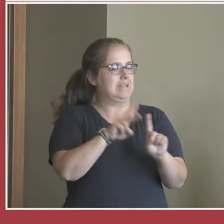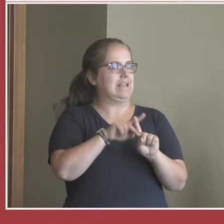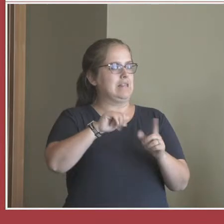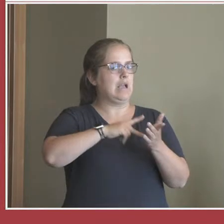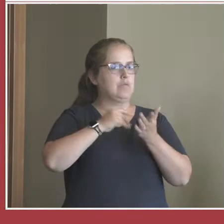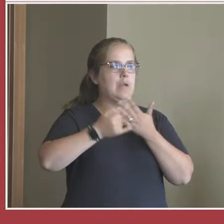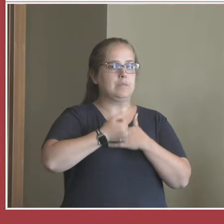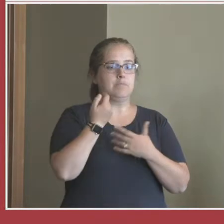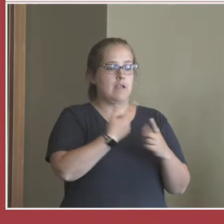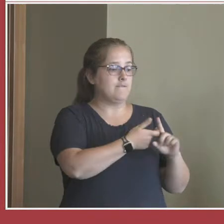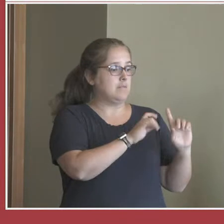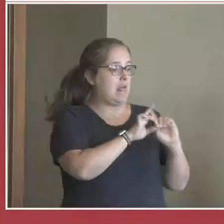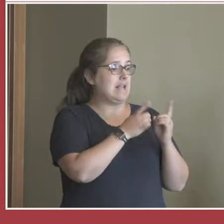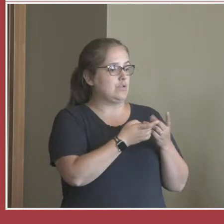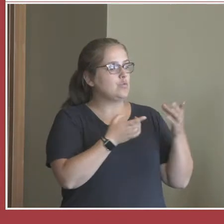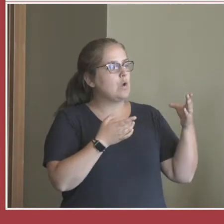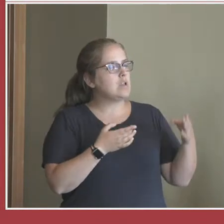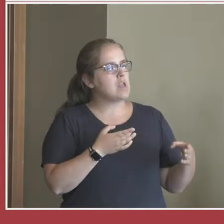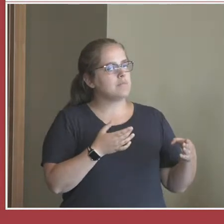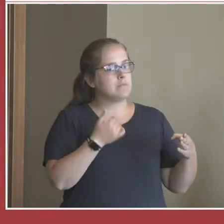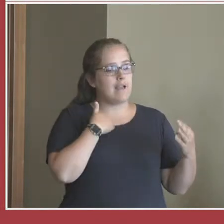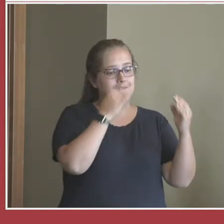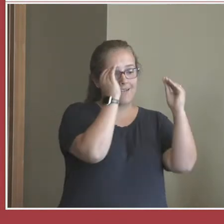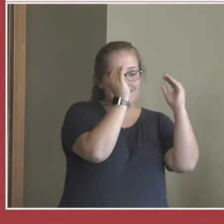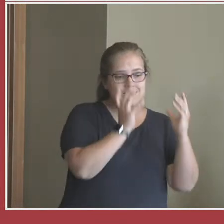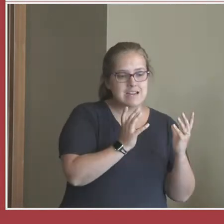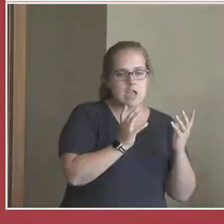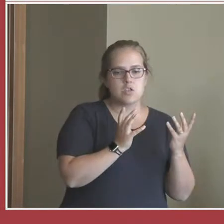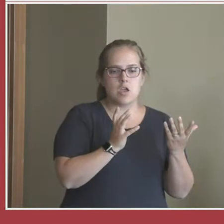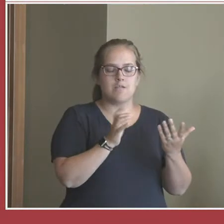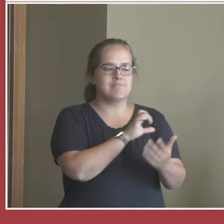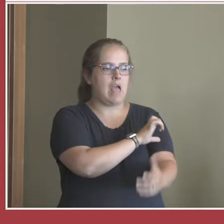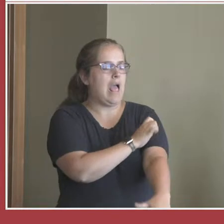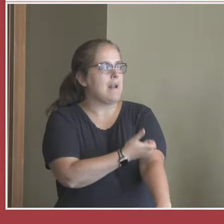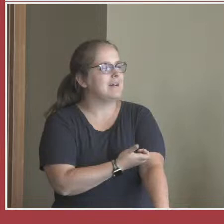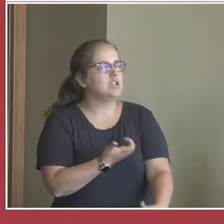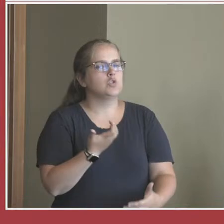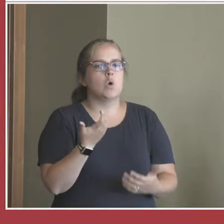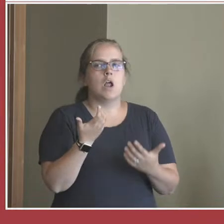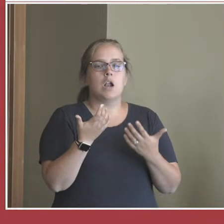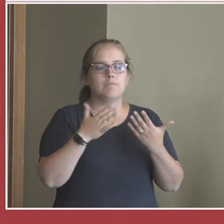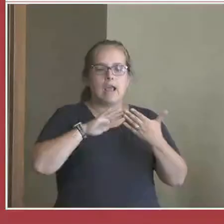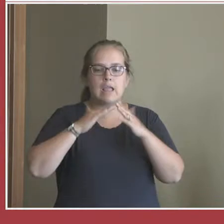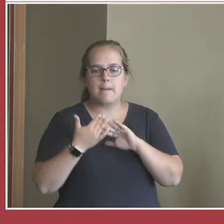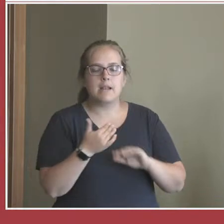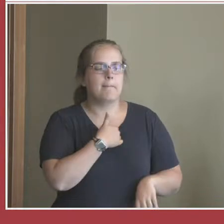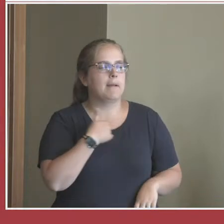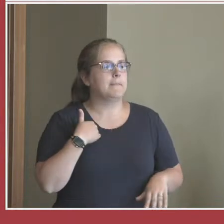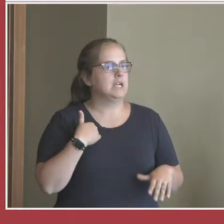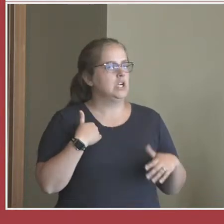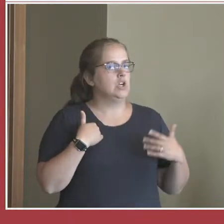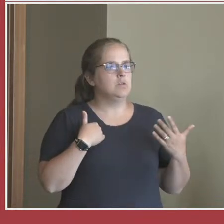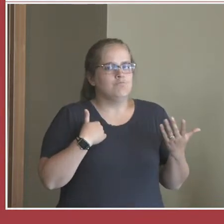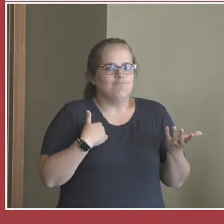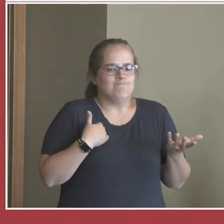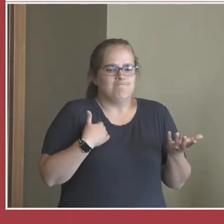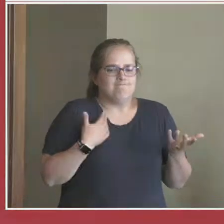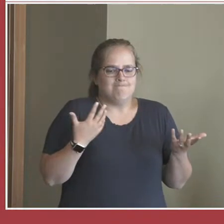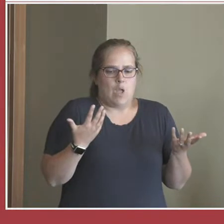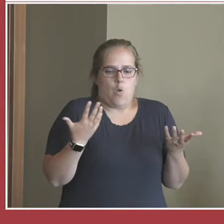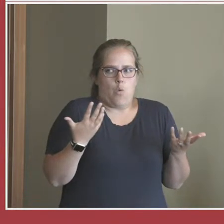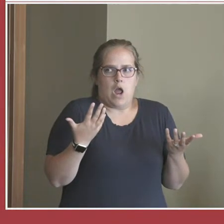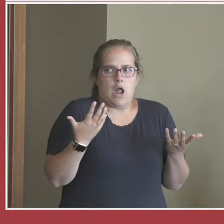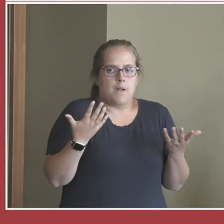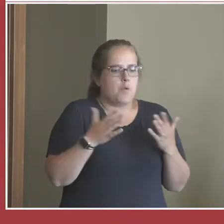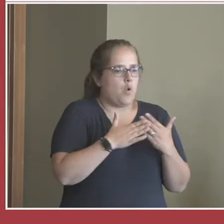project from the district side. There was teachers, administrators, community members. Wear these hats, whether